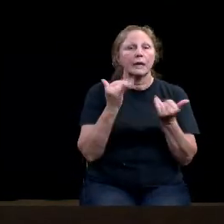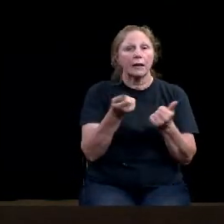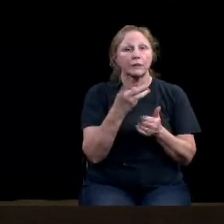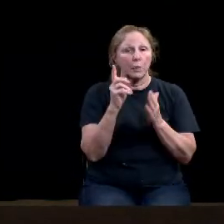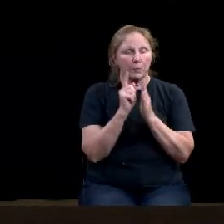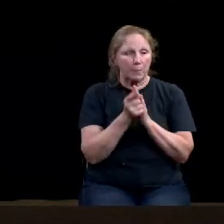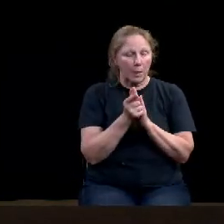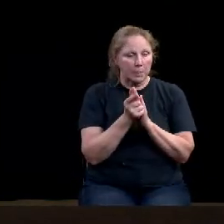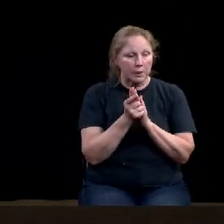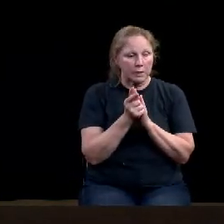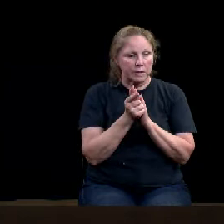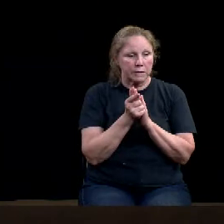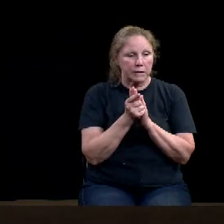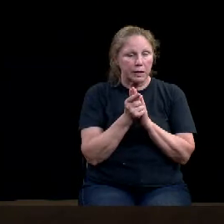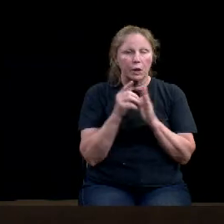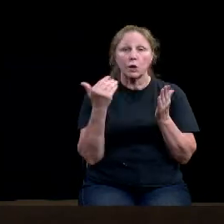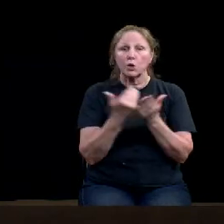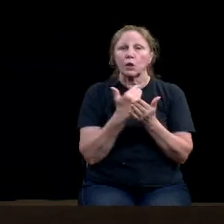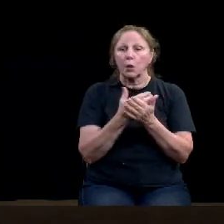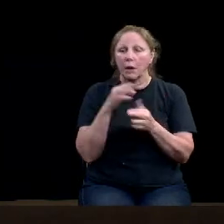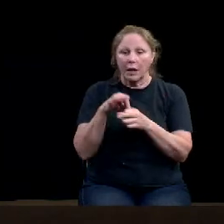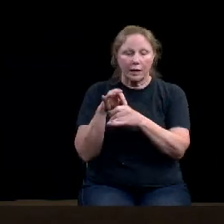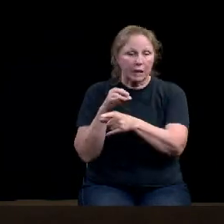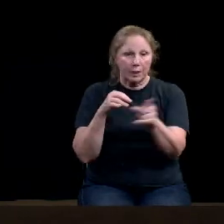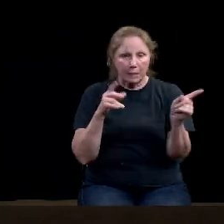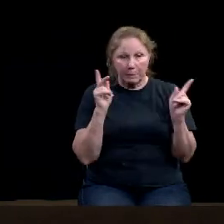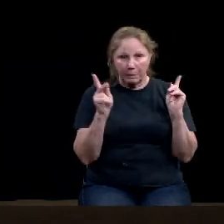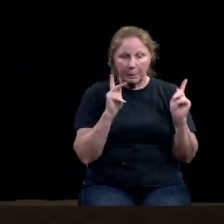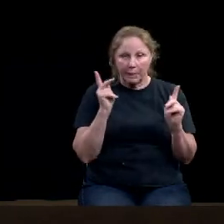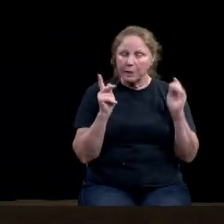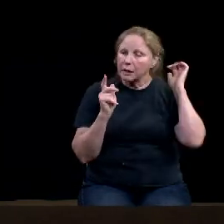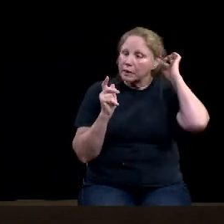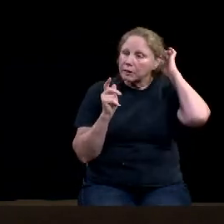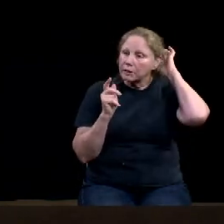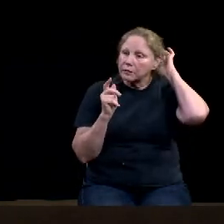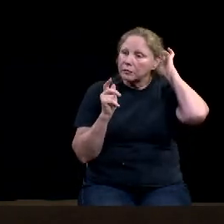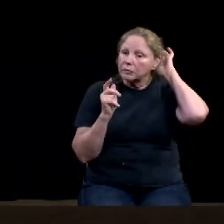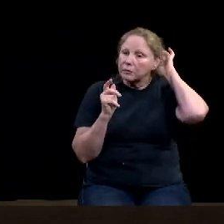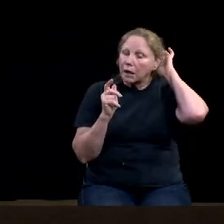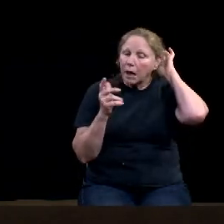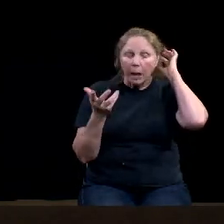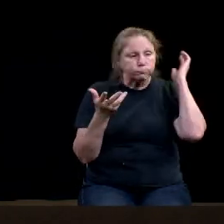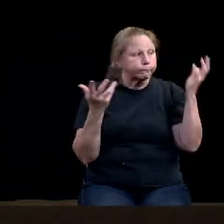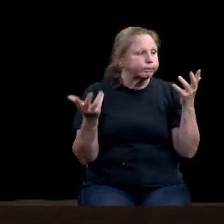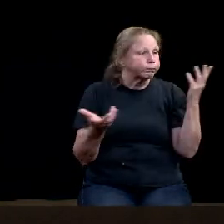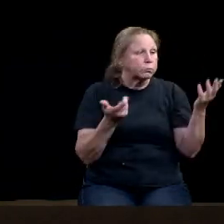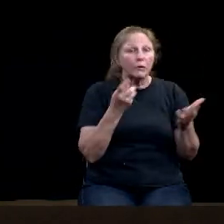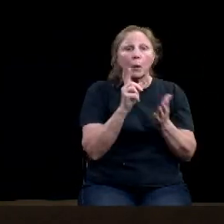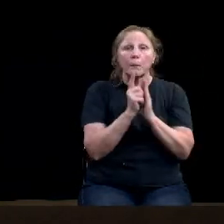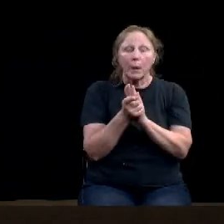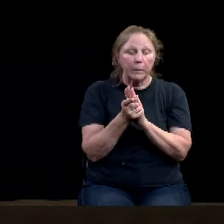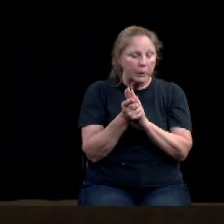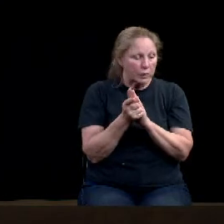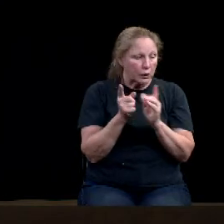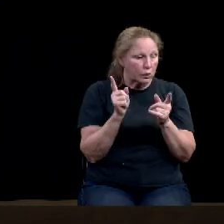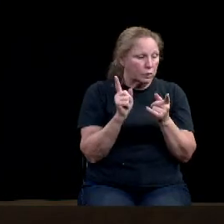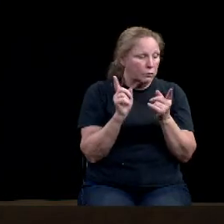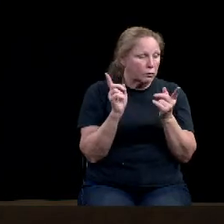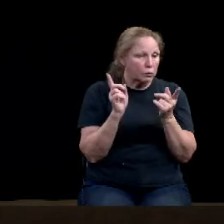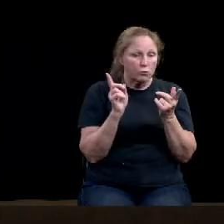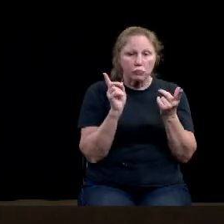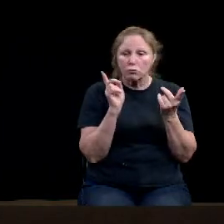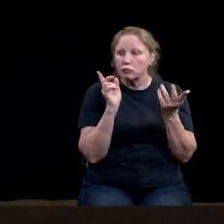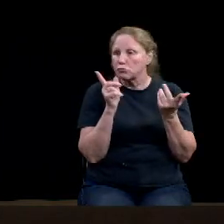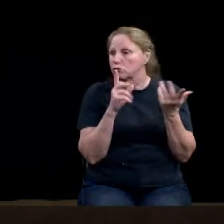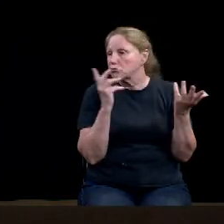moments to give some words, and then the remaining members of the council can